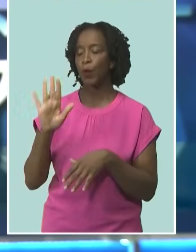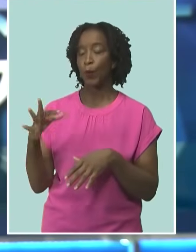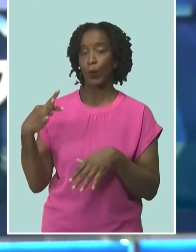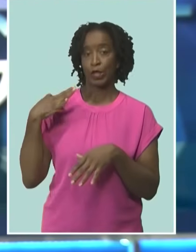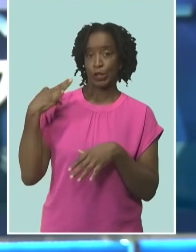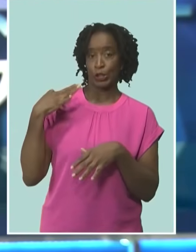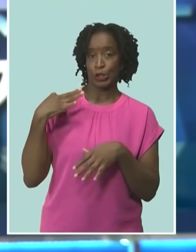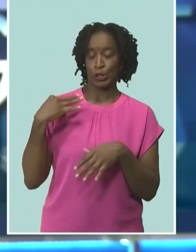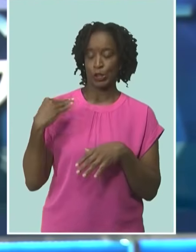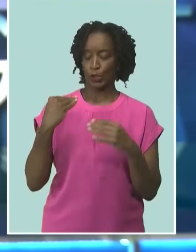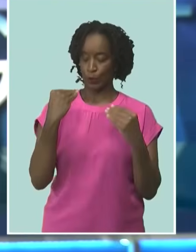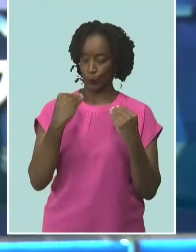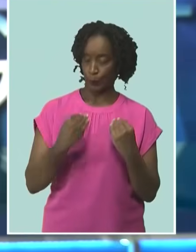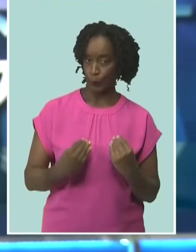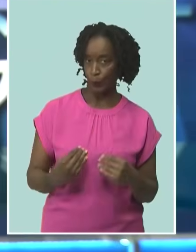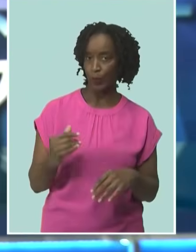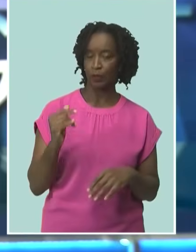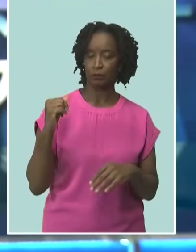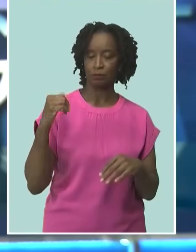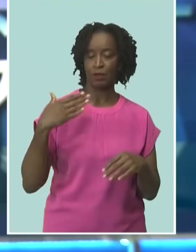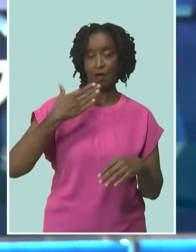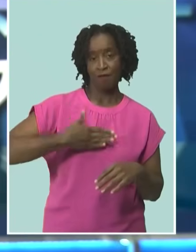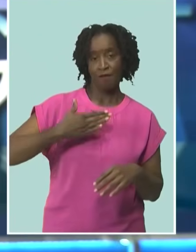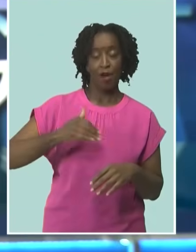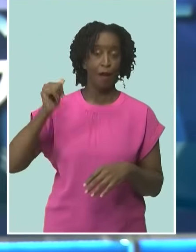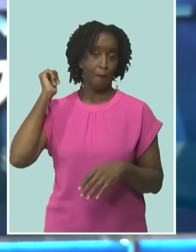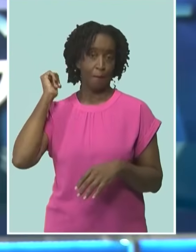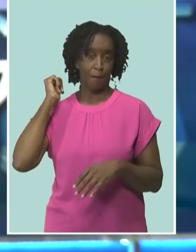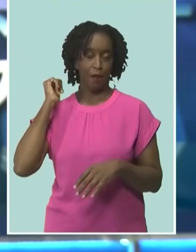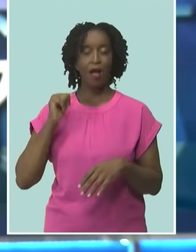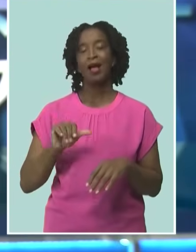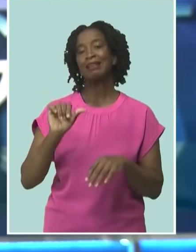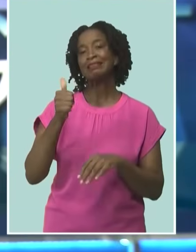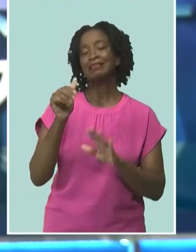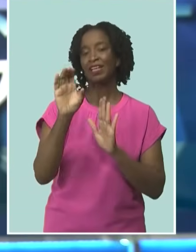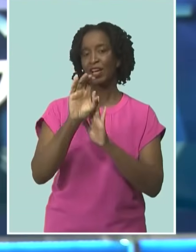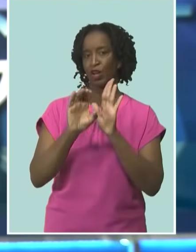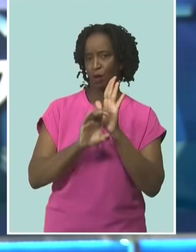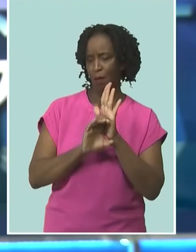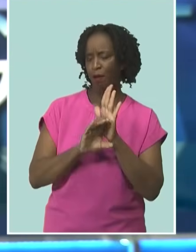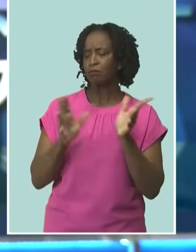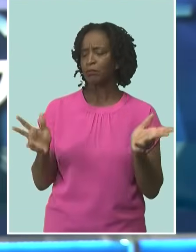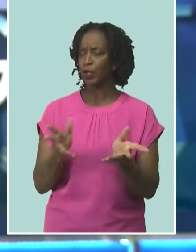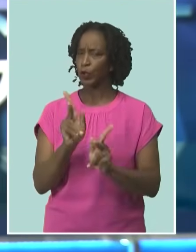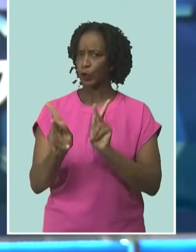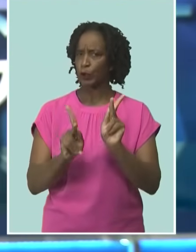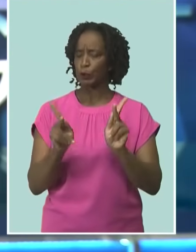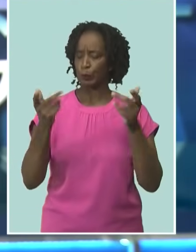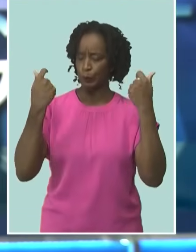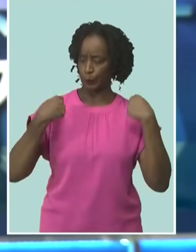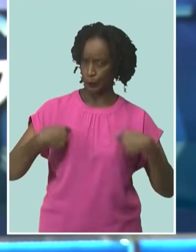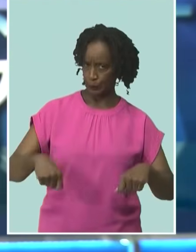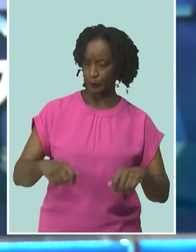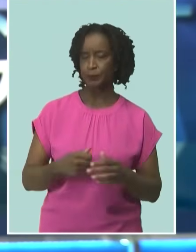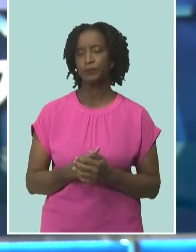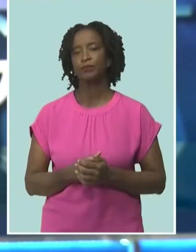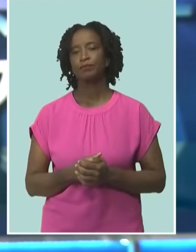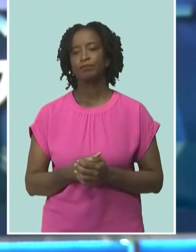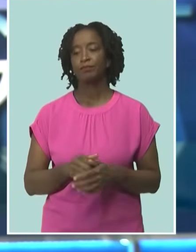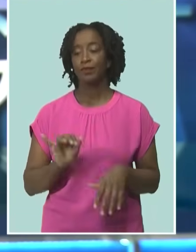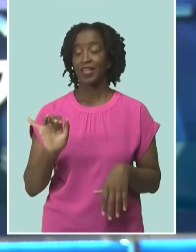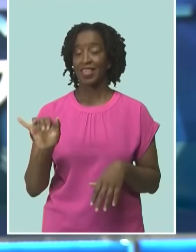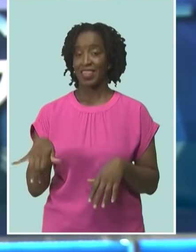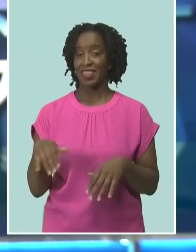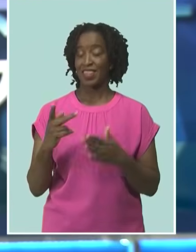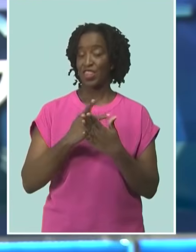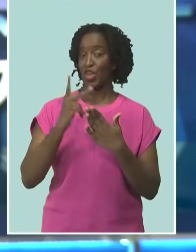to wear them on Fridays. Founder of Prayer Warriors International, Pastor Courtney Selman, says its 10 Commandments project aims to